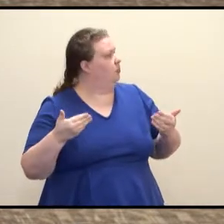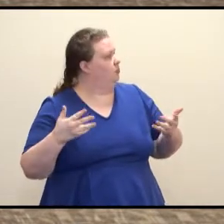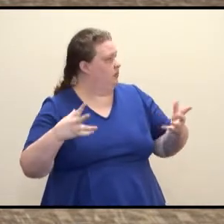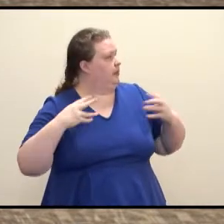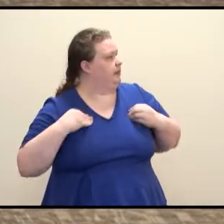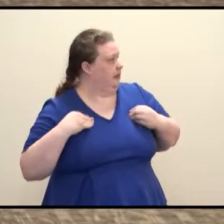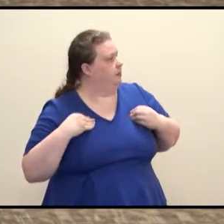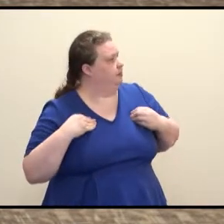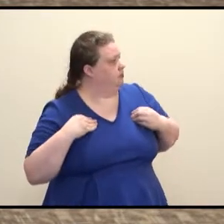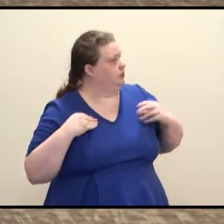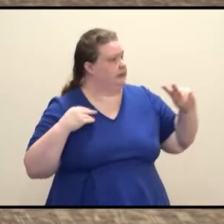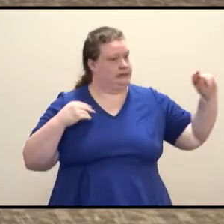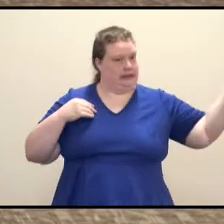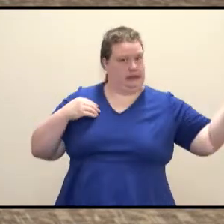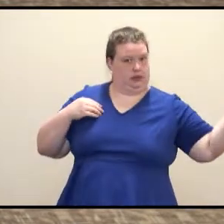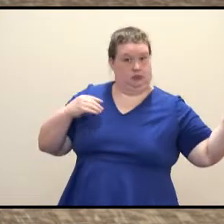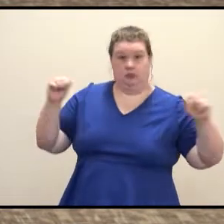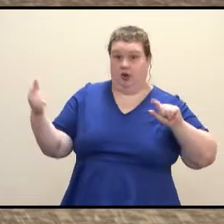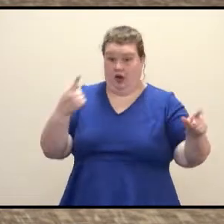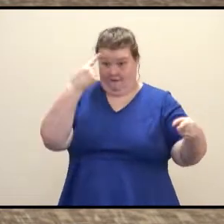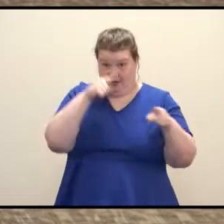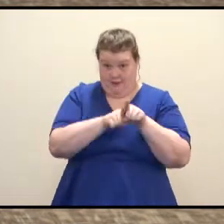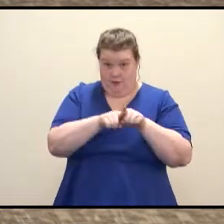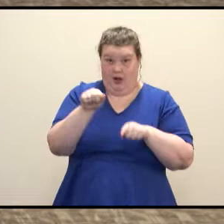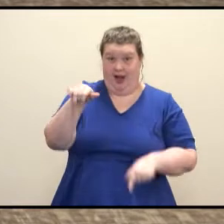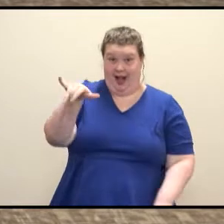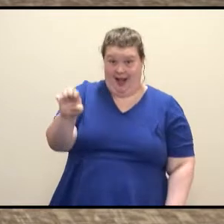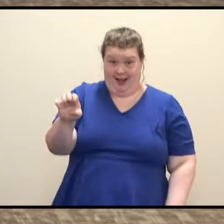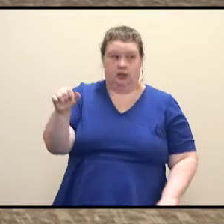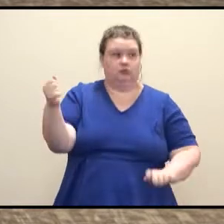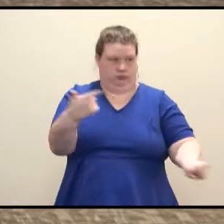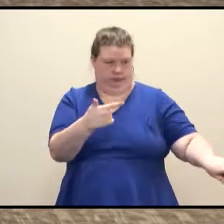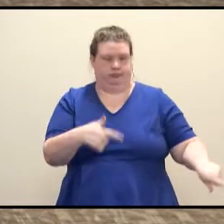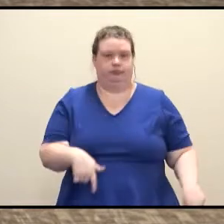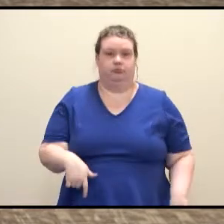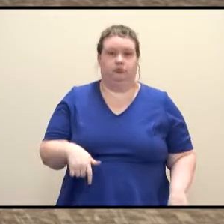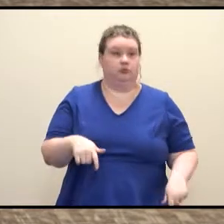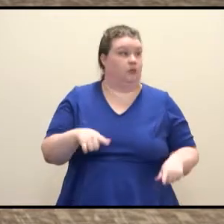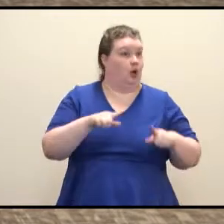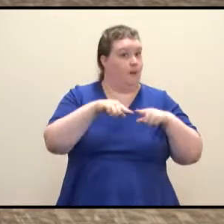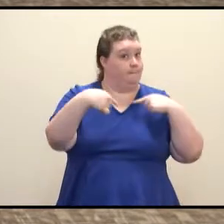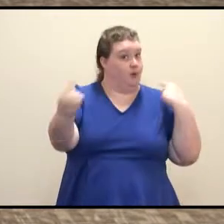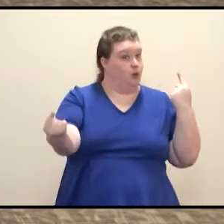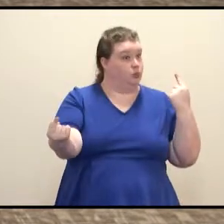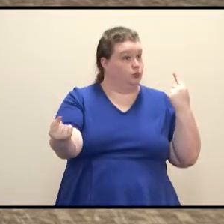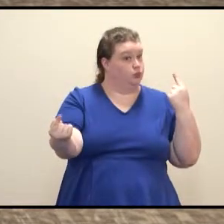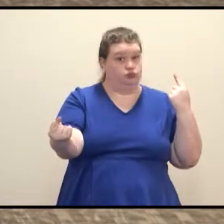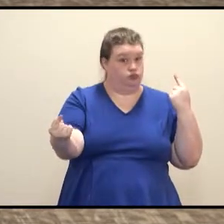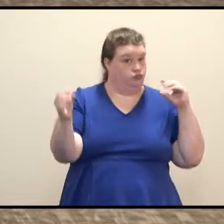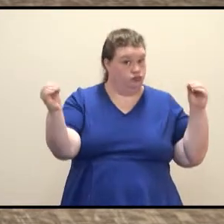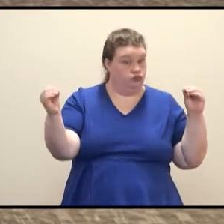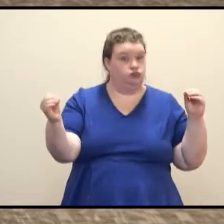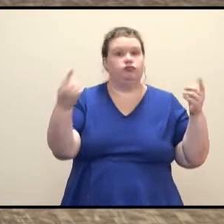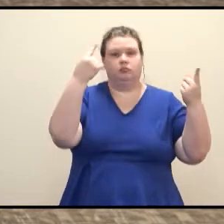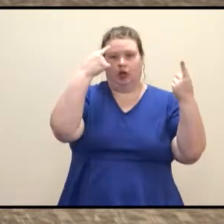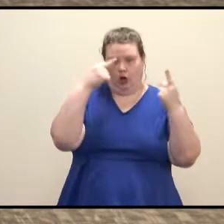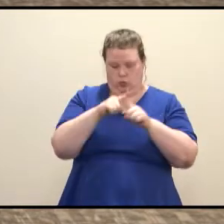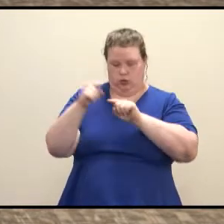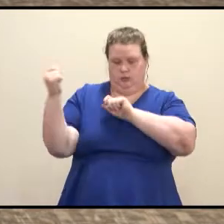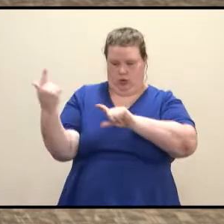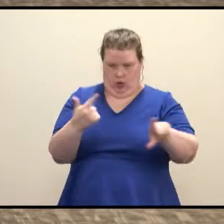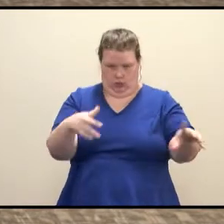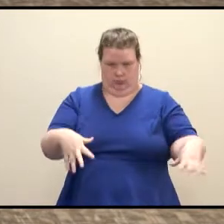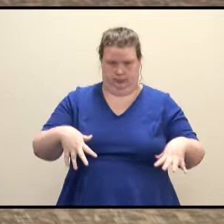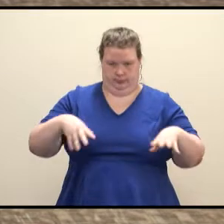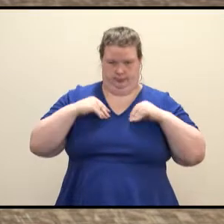presented. Second. All in favor, say aye. Aye. All opposed, decision is unanimous. We'll